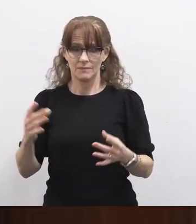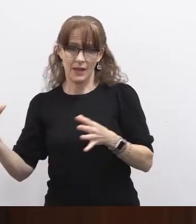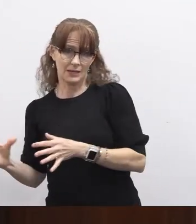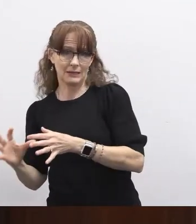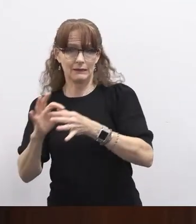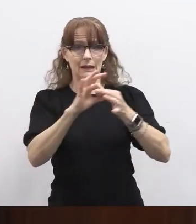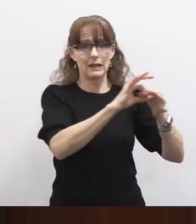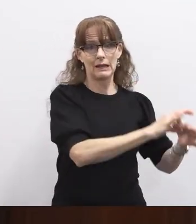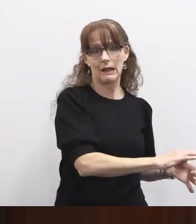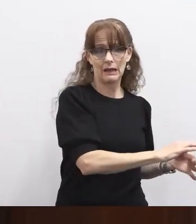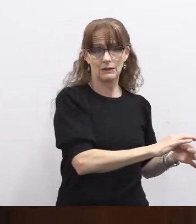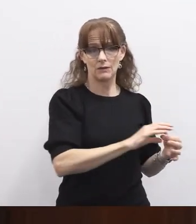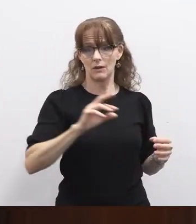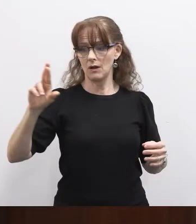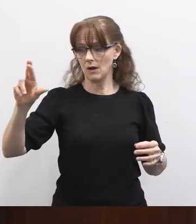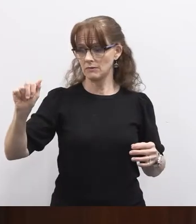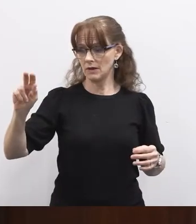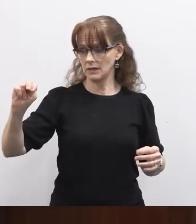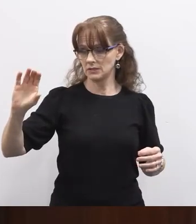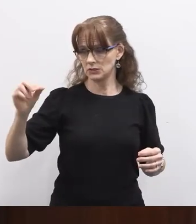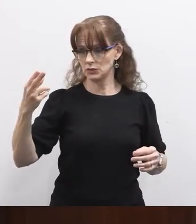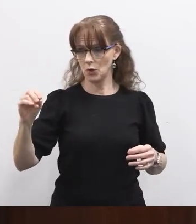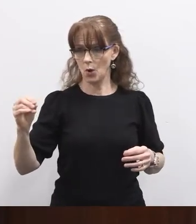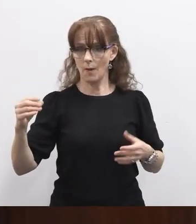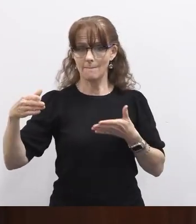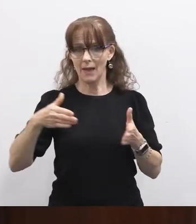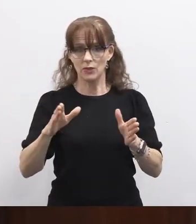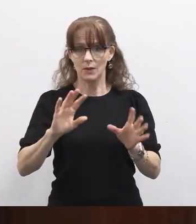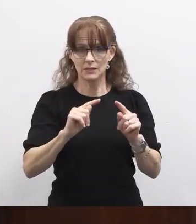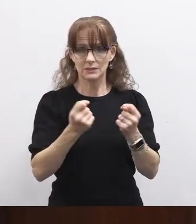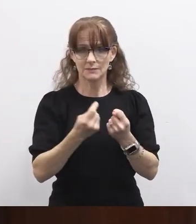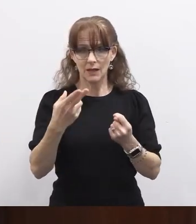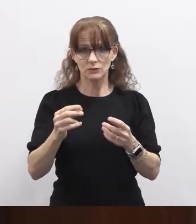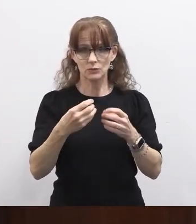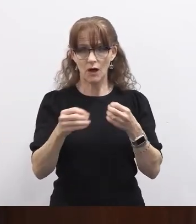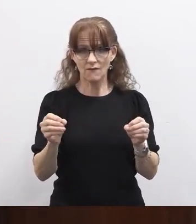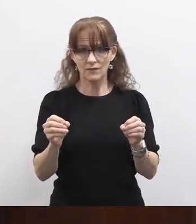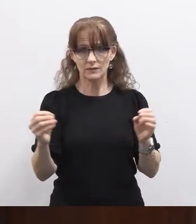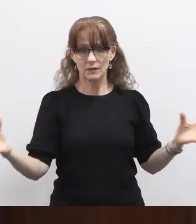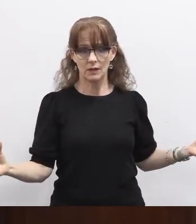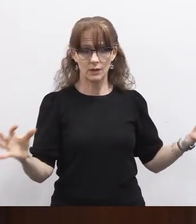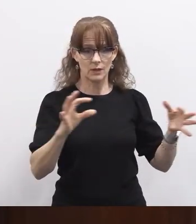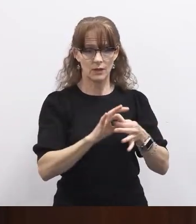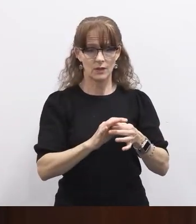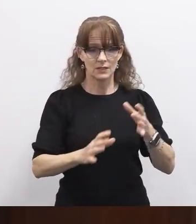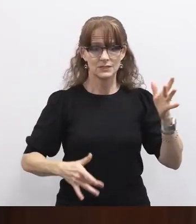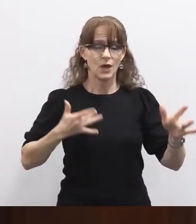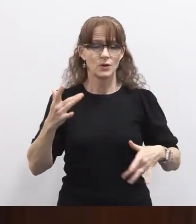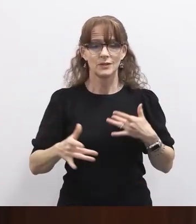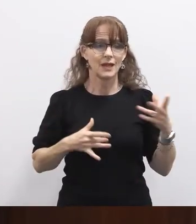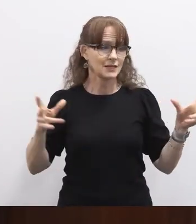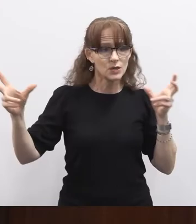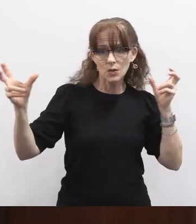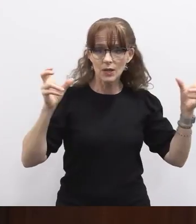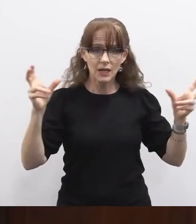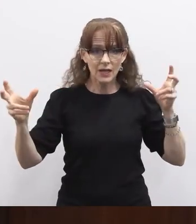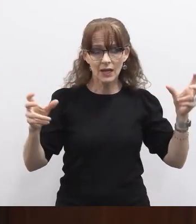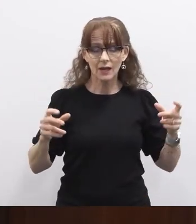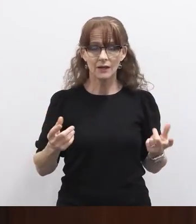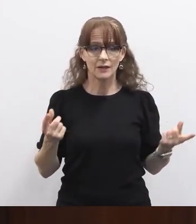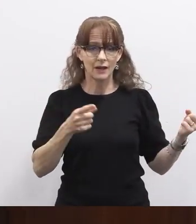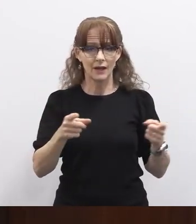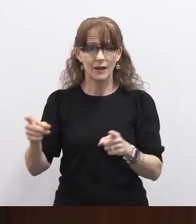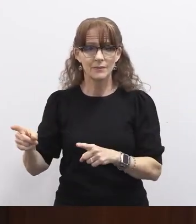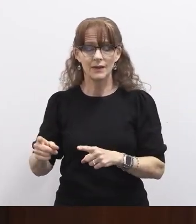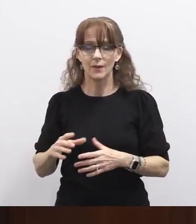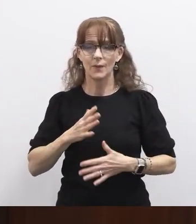connected the Rancho with our Pathways team in the high school office. And this is super exciting to hear that this is coming to